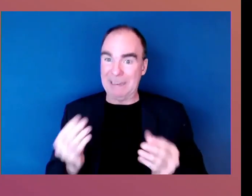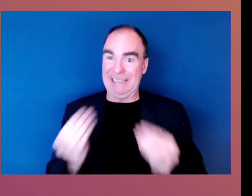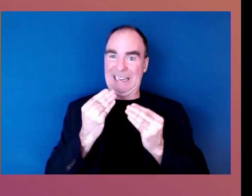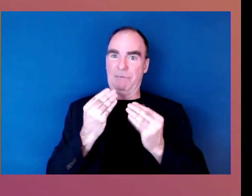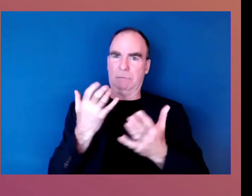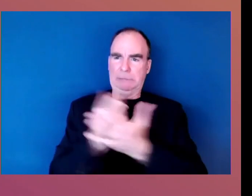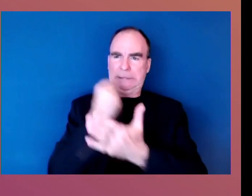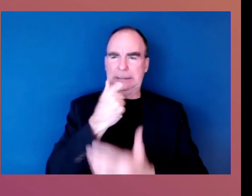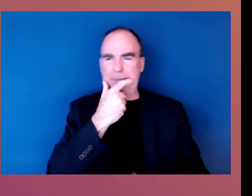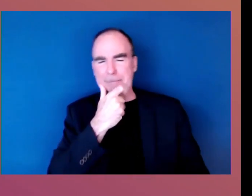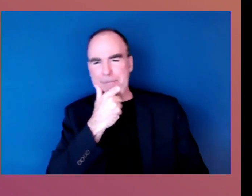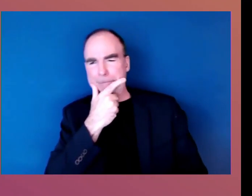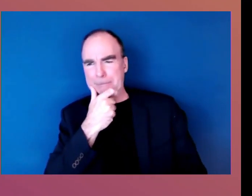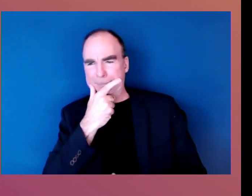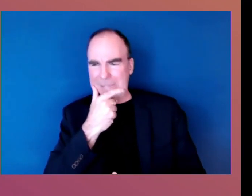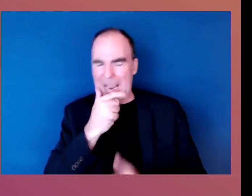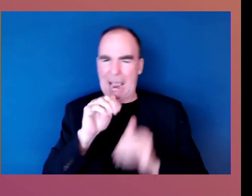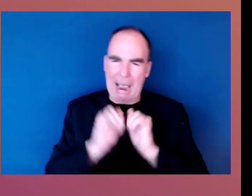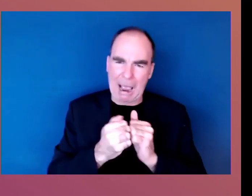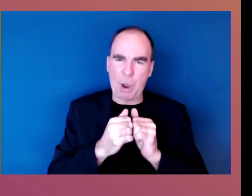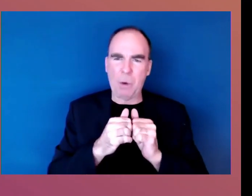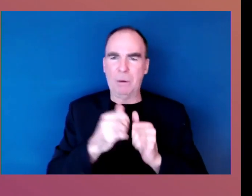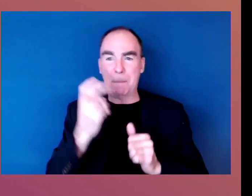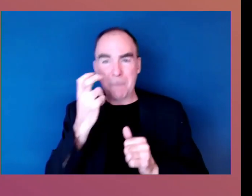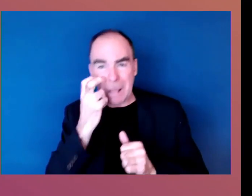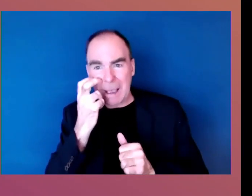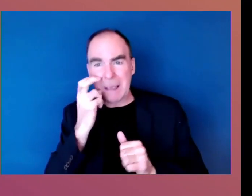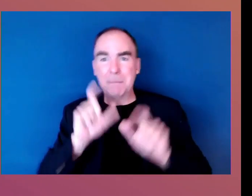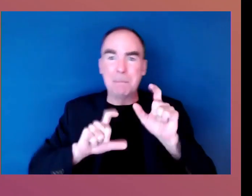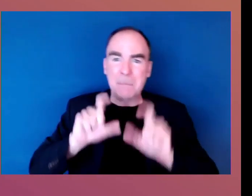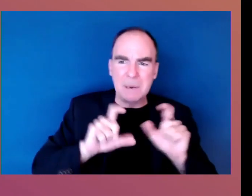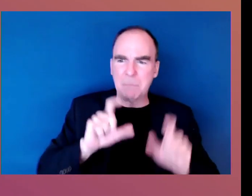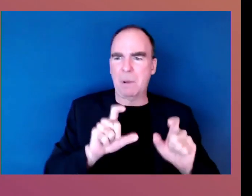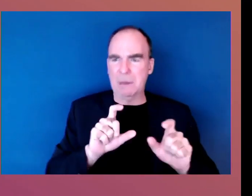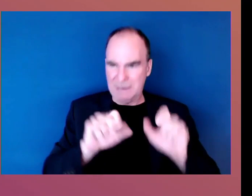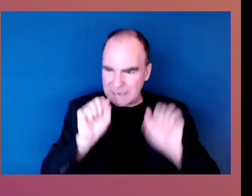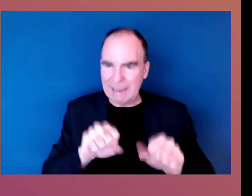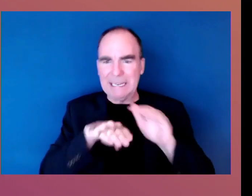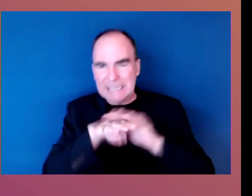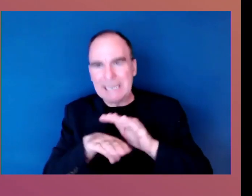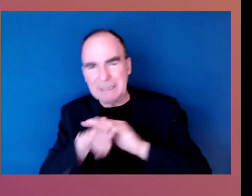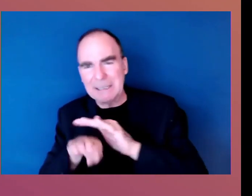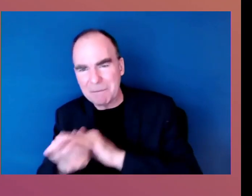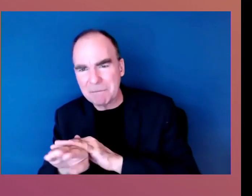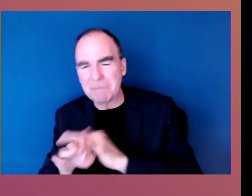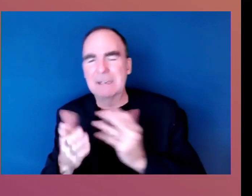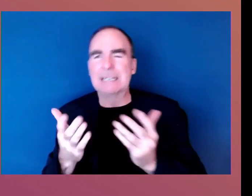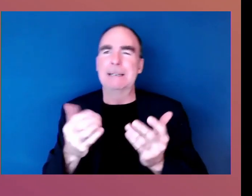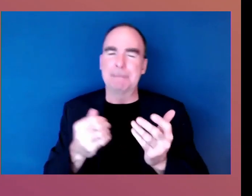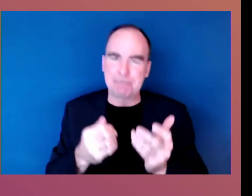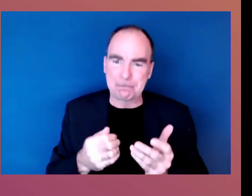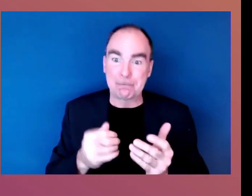challenges. This is the resilience we have. Resilience has improved our quality of